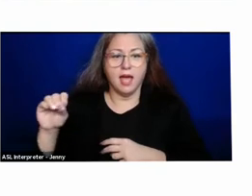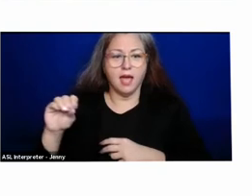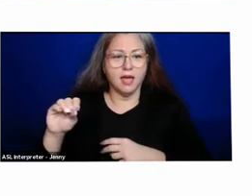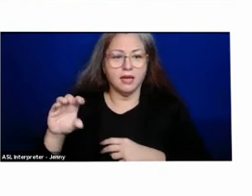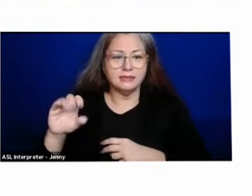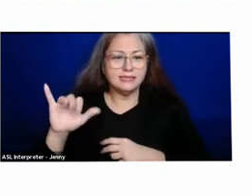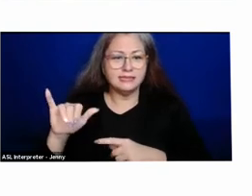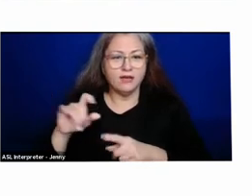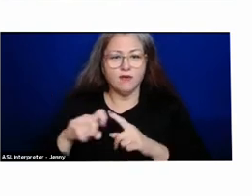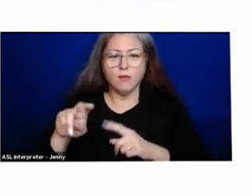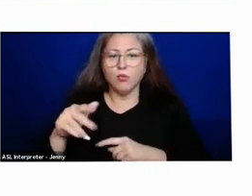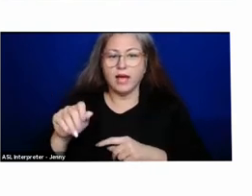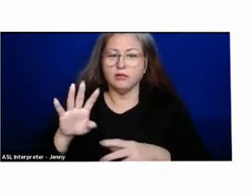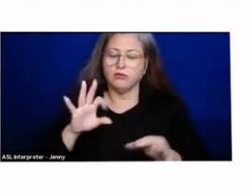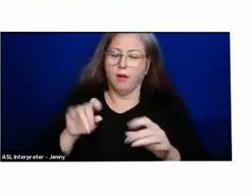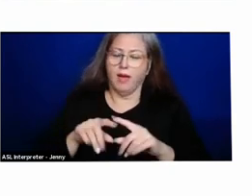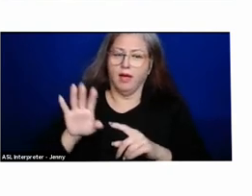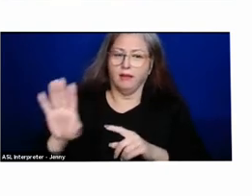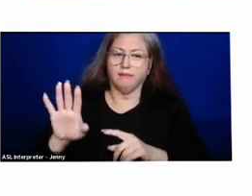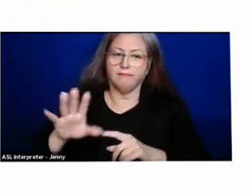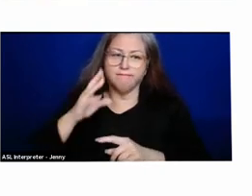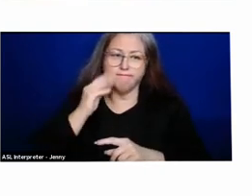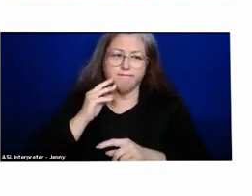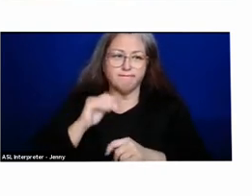perspective from across the continent.